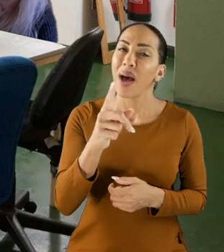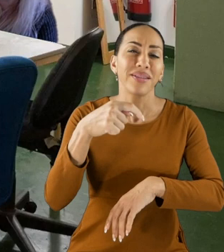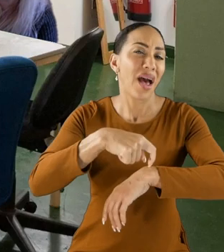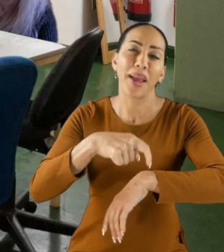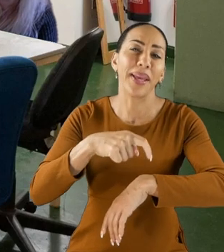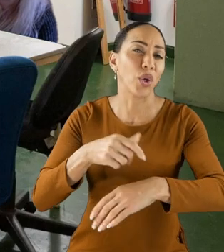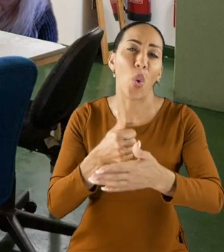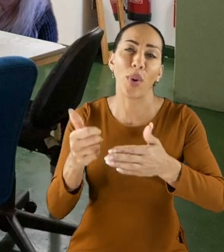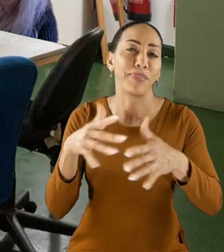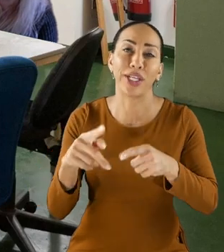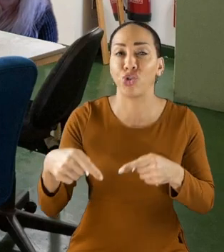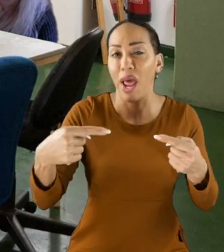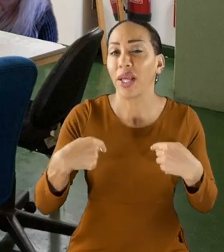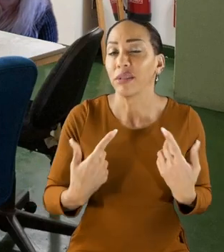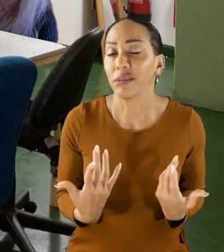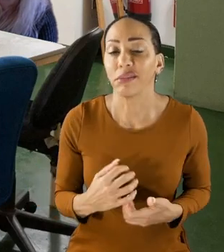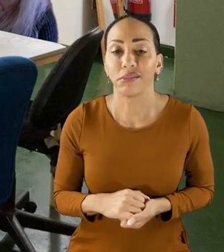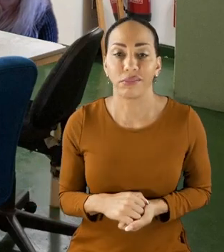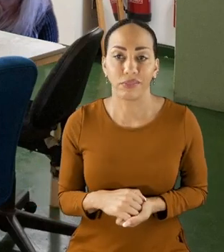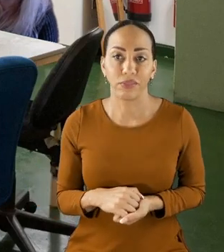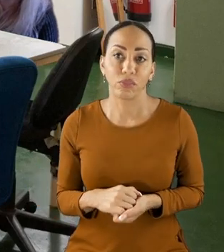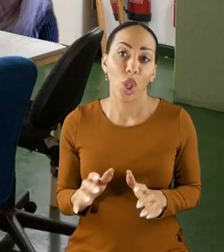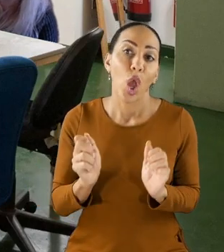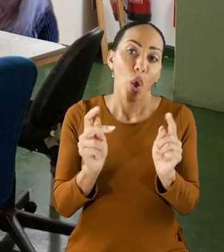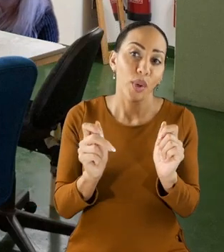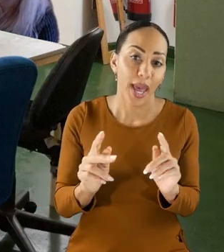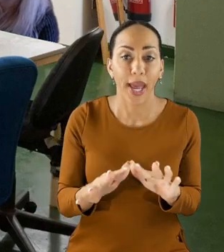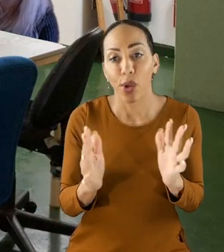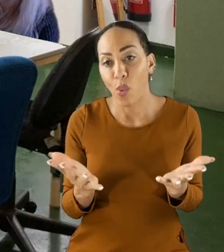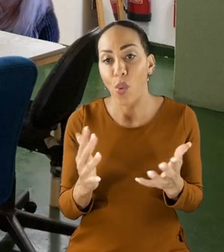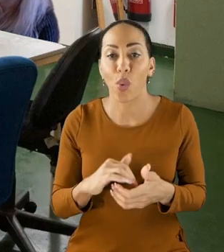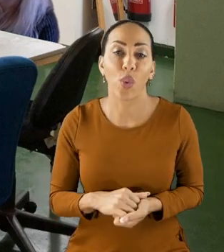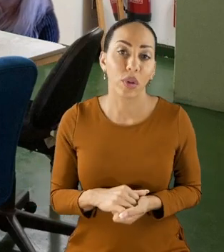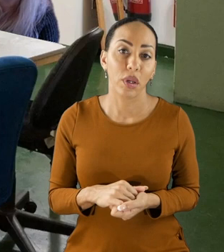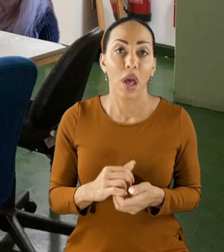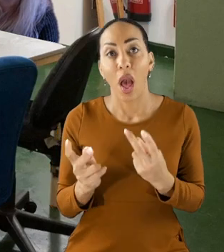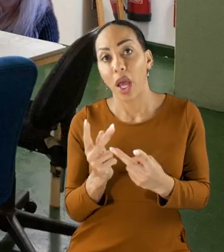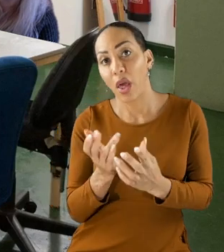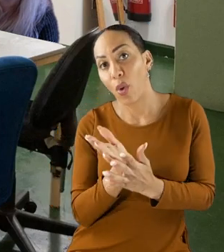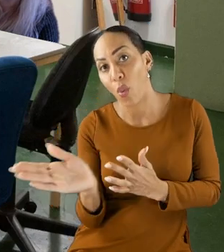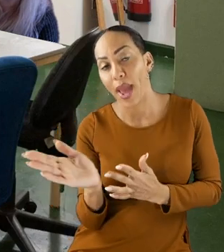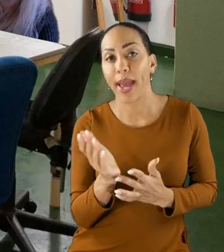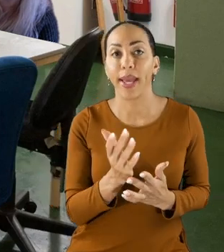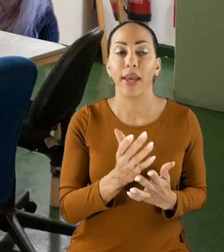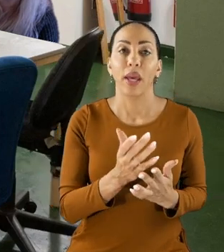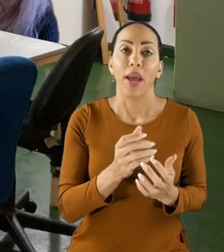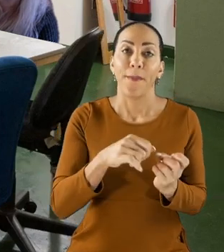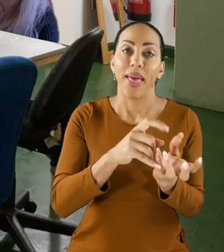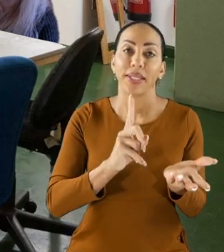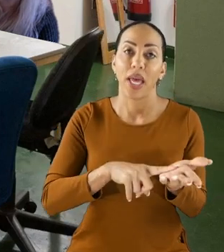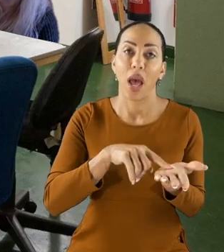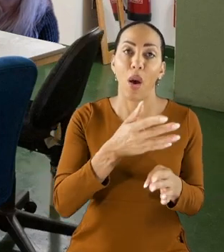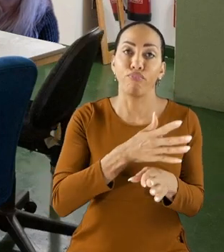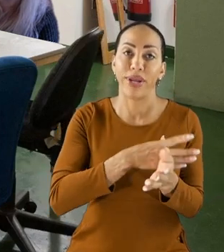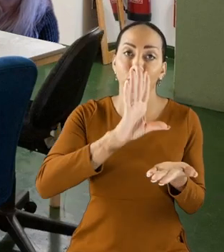Timing has always been a real challenge, we found. Okay. I mean, another way to do it is if you had the